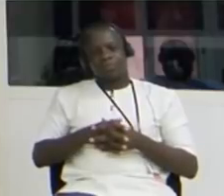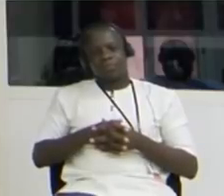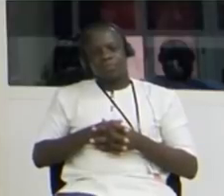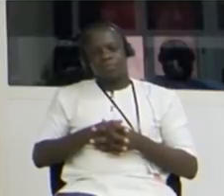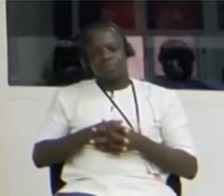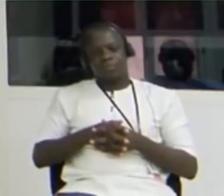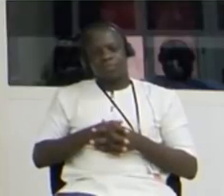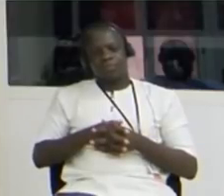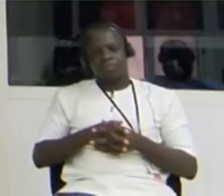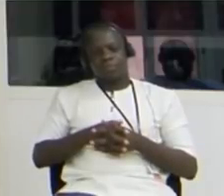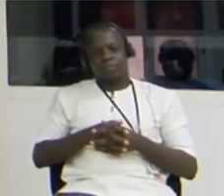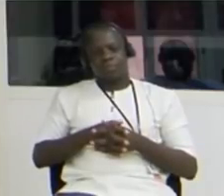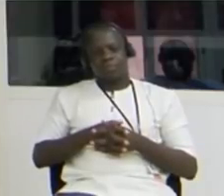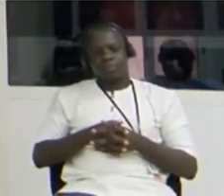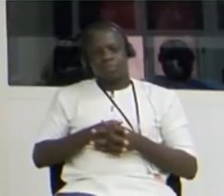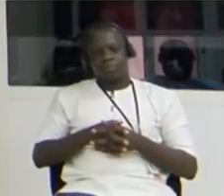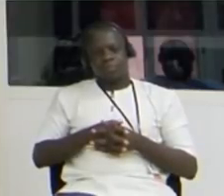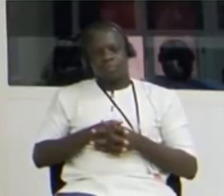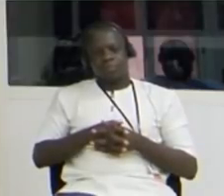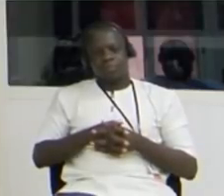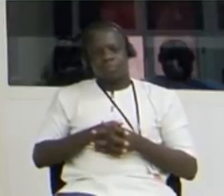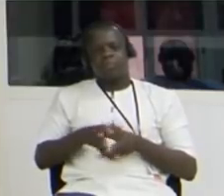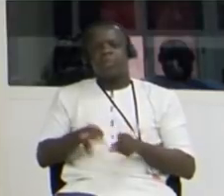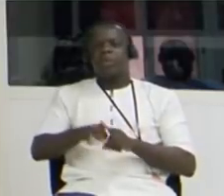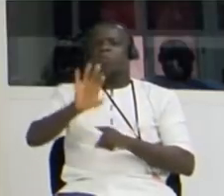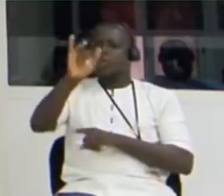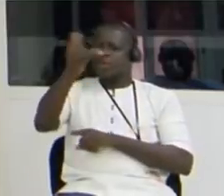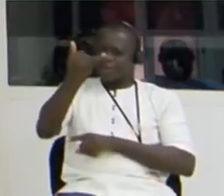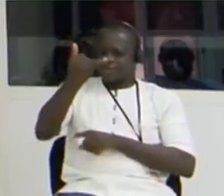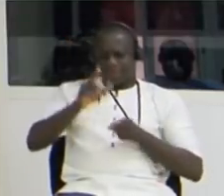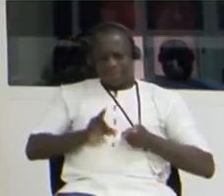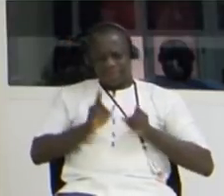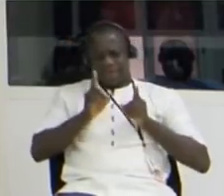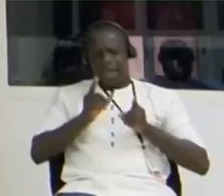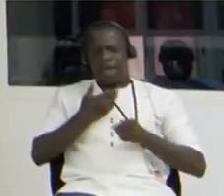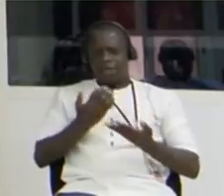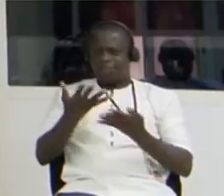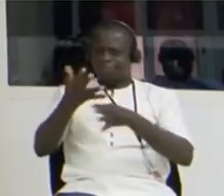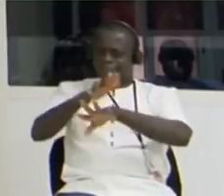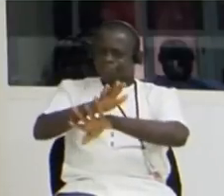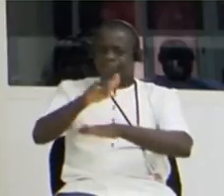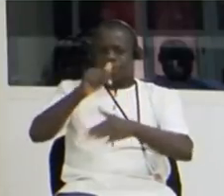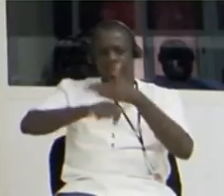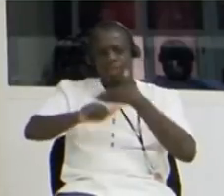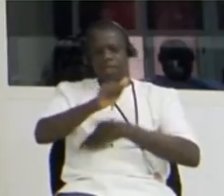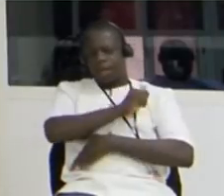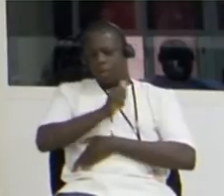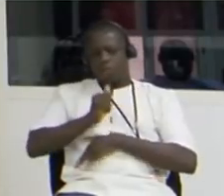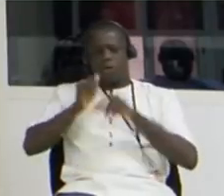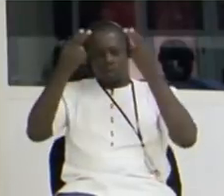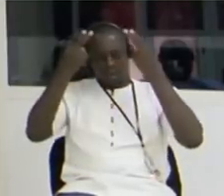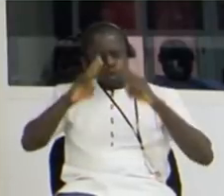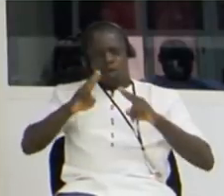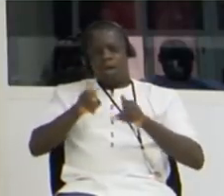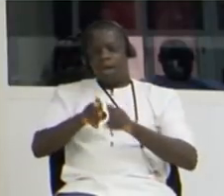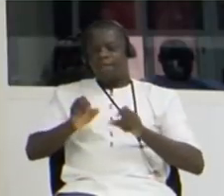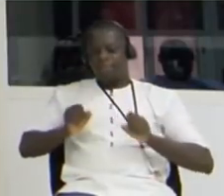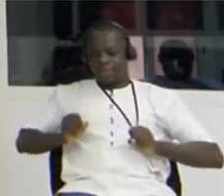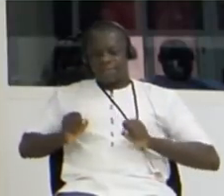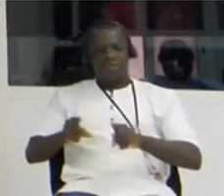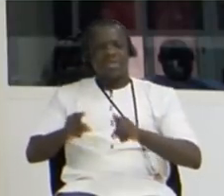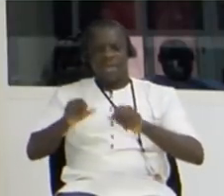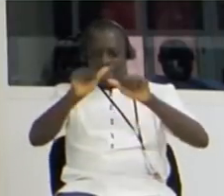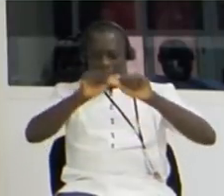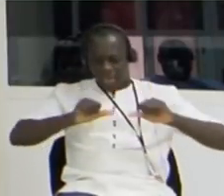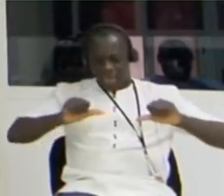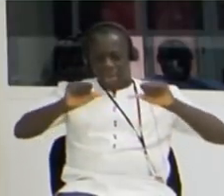policy, gender was mainstream in our policy, and you have a special chapter for gender mainstreaming. And all the